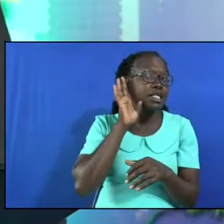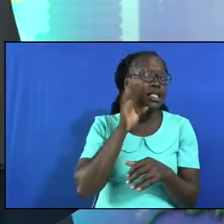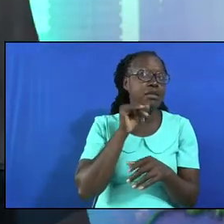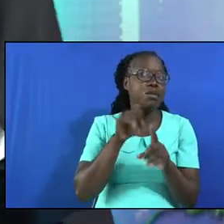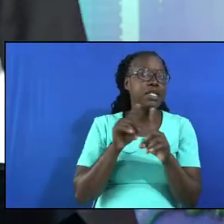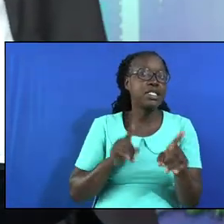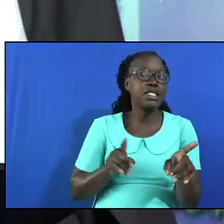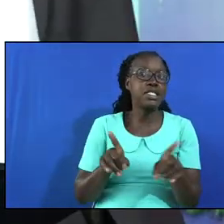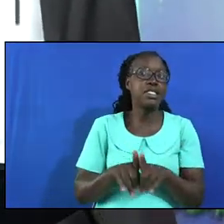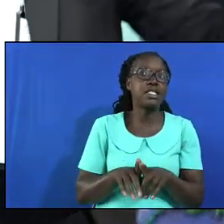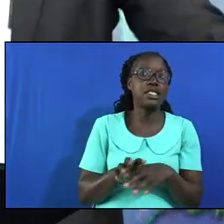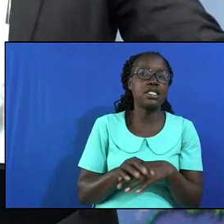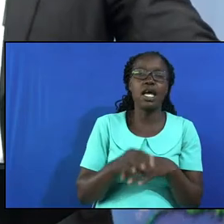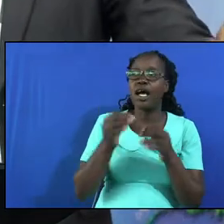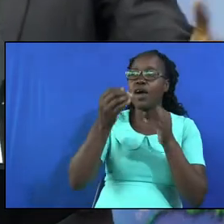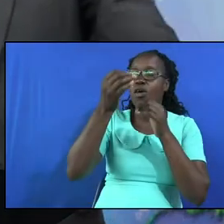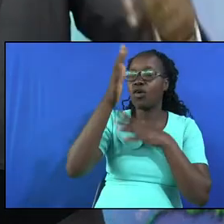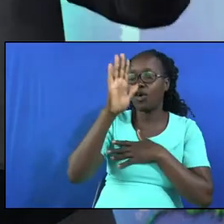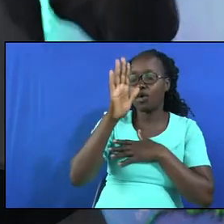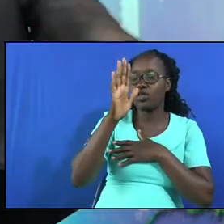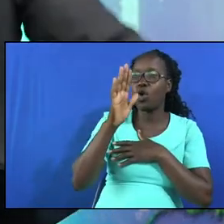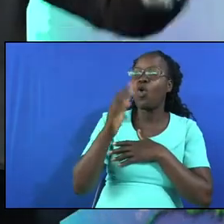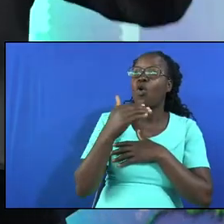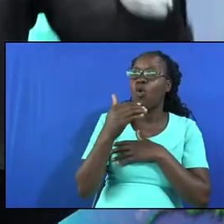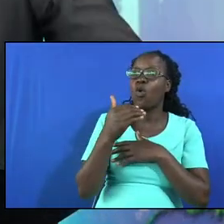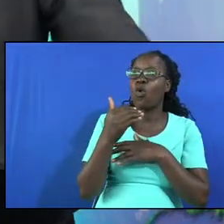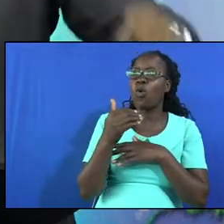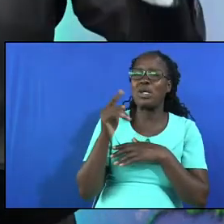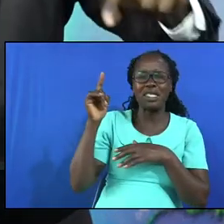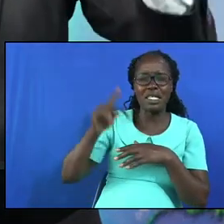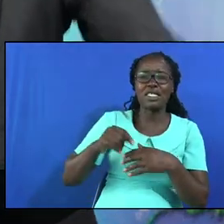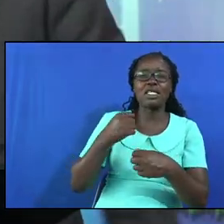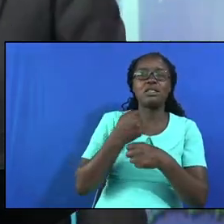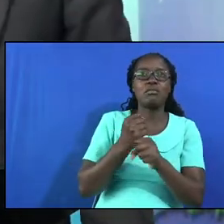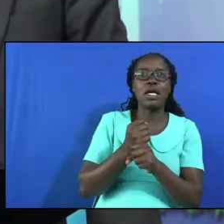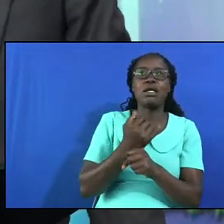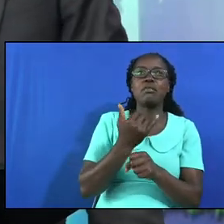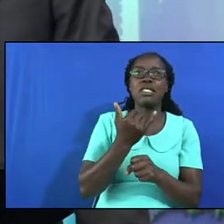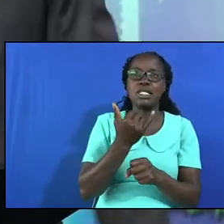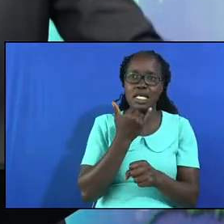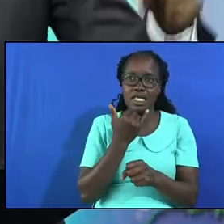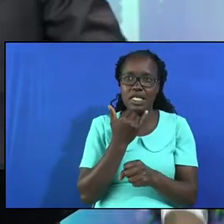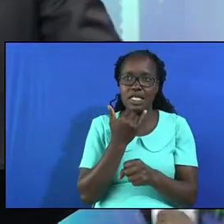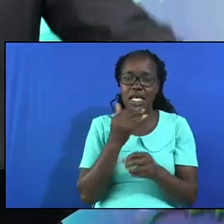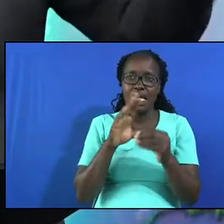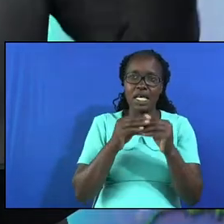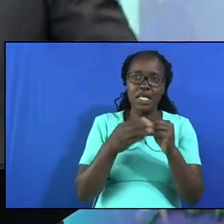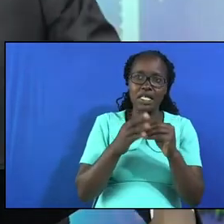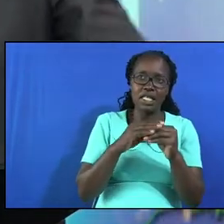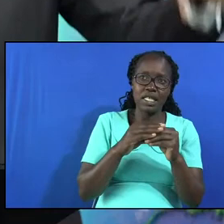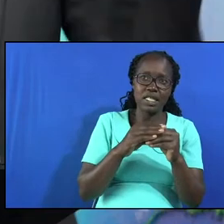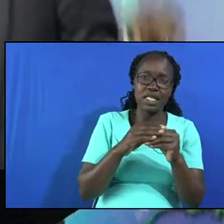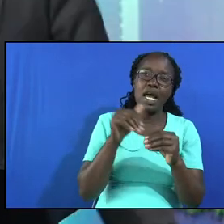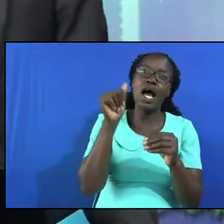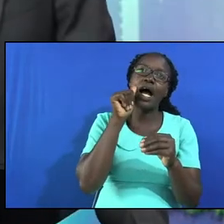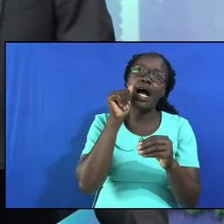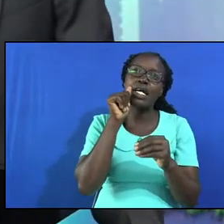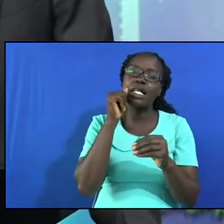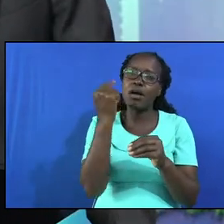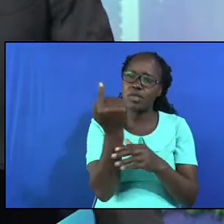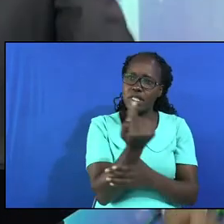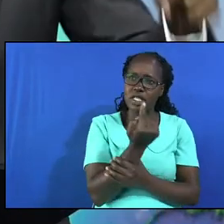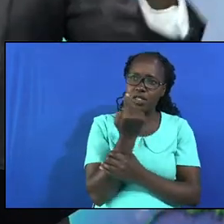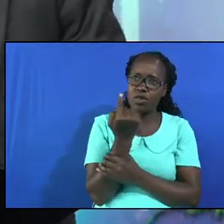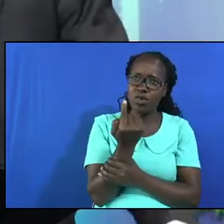and sisters. God, who doesn't make mistakes, created Adam